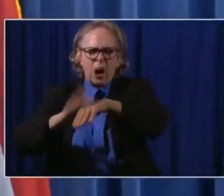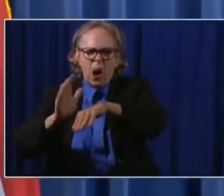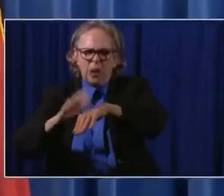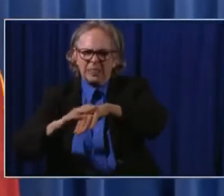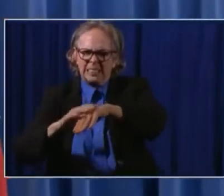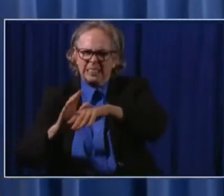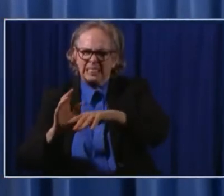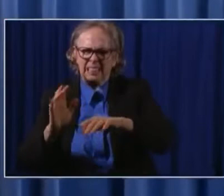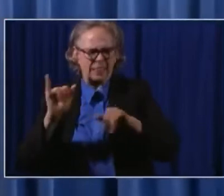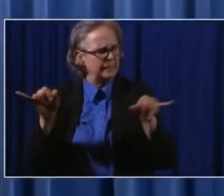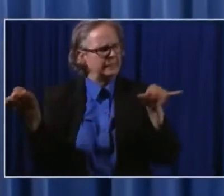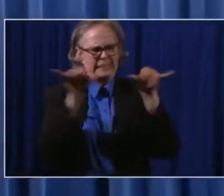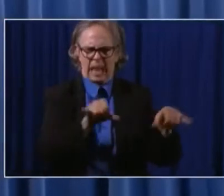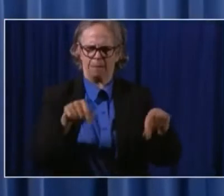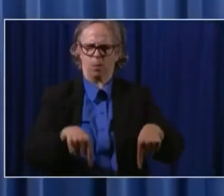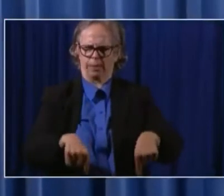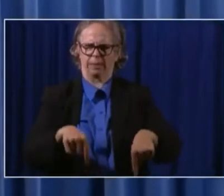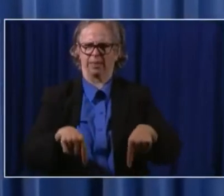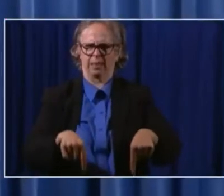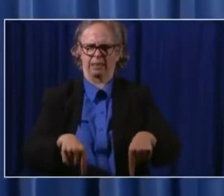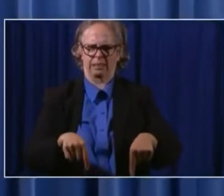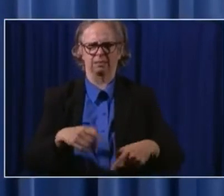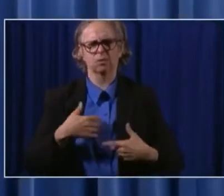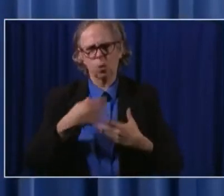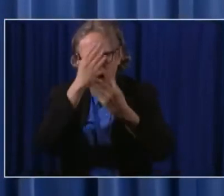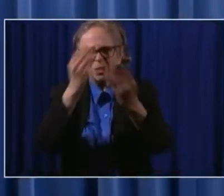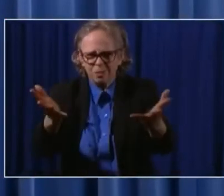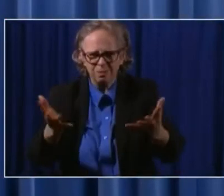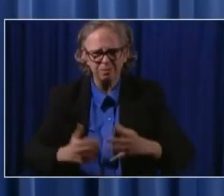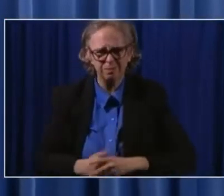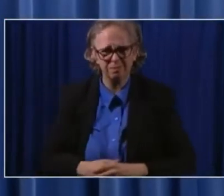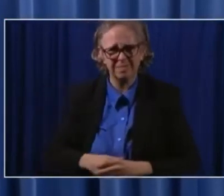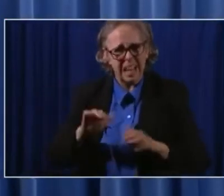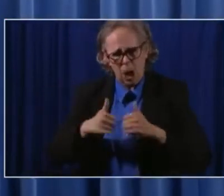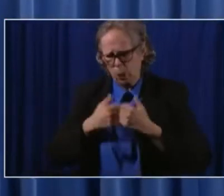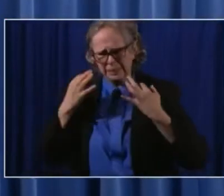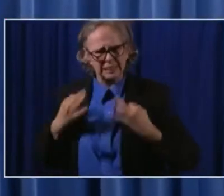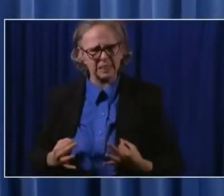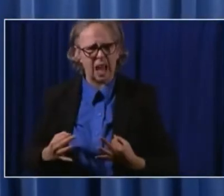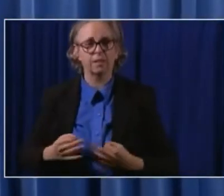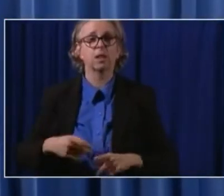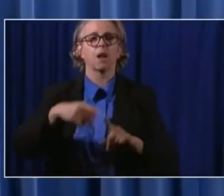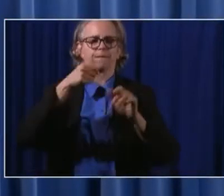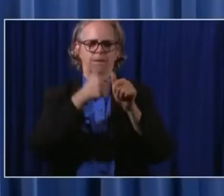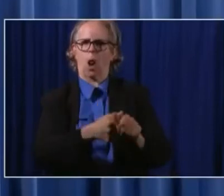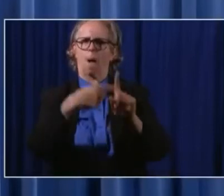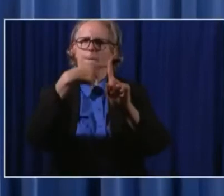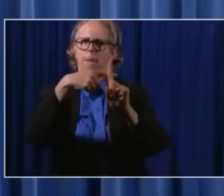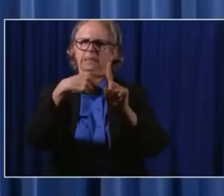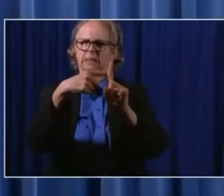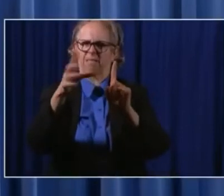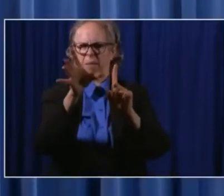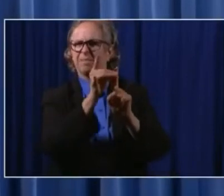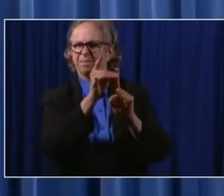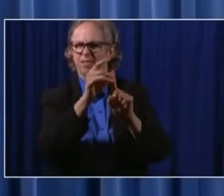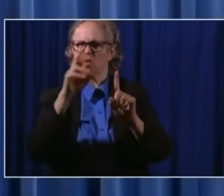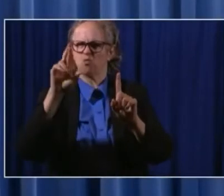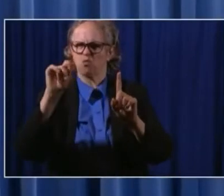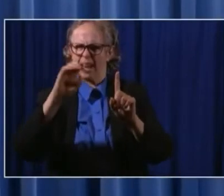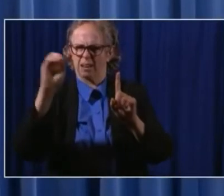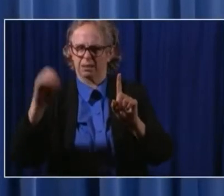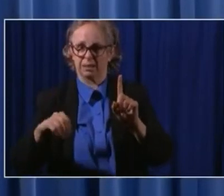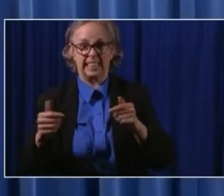just putting this up. We're looking at positivity rates, which we think is a good way to look at it. Ours is about 6.2,